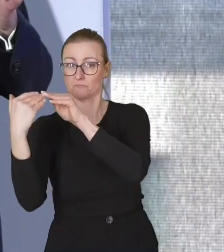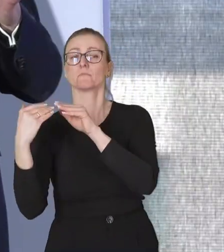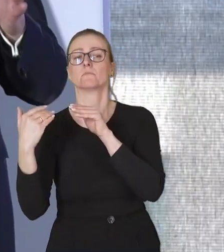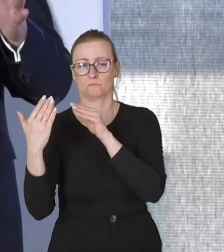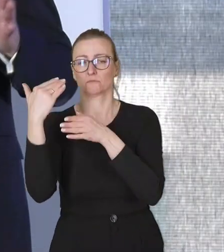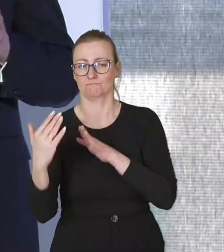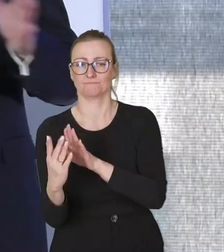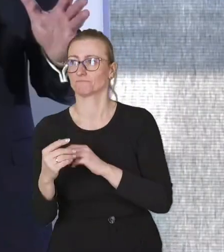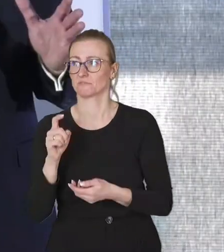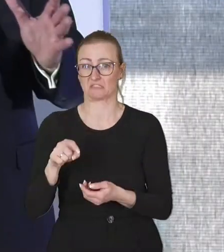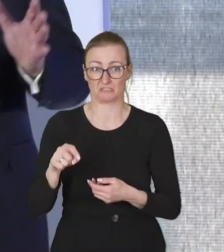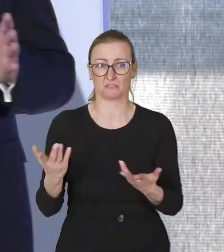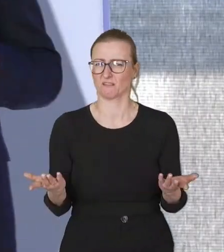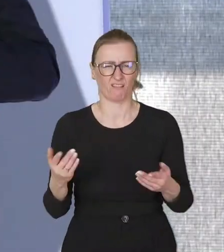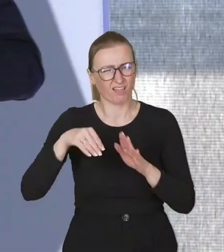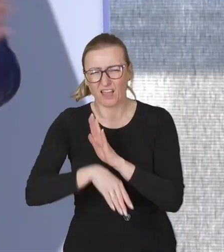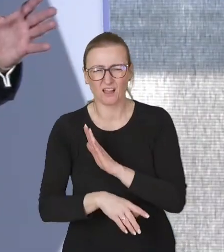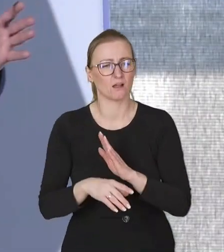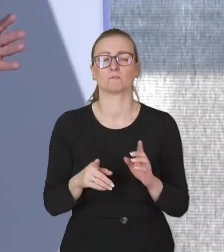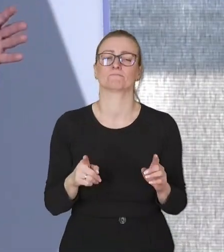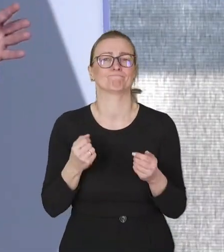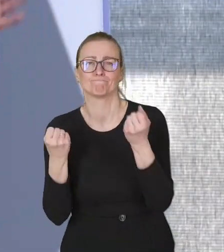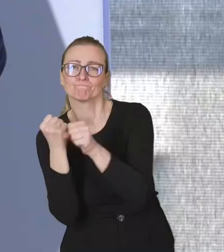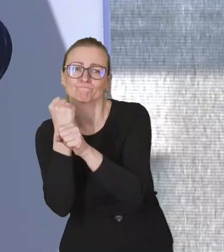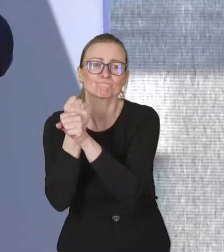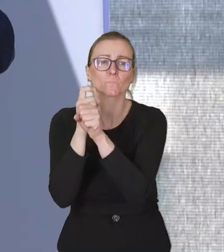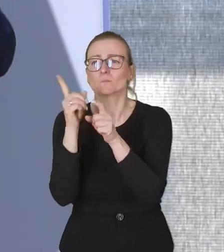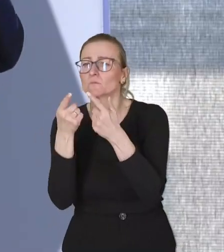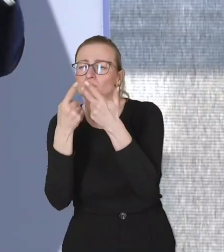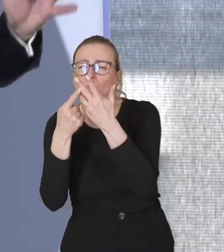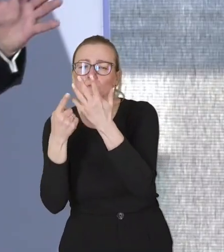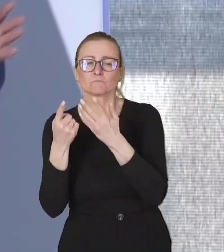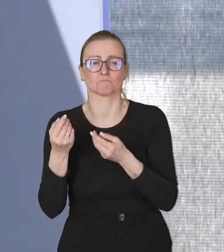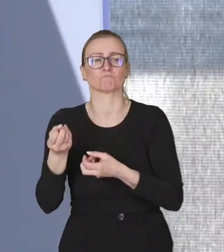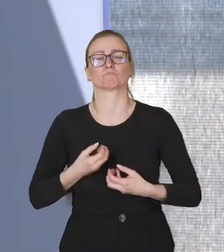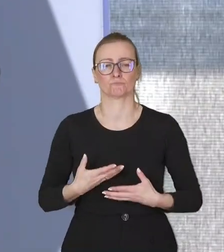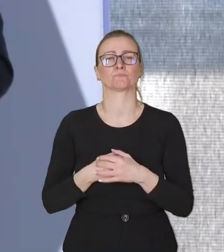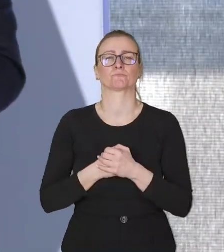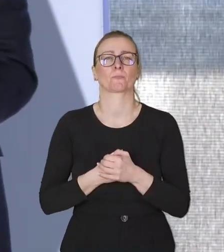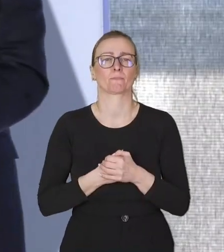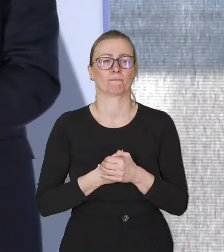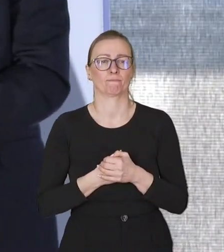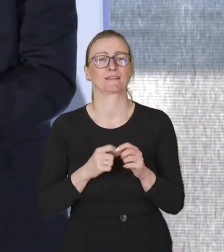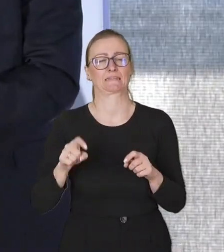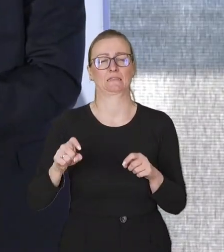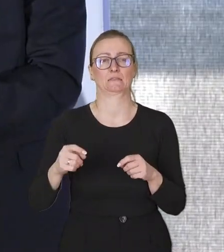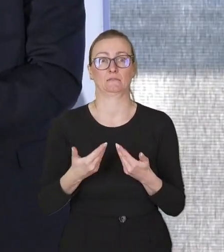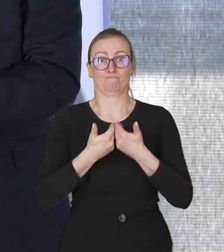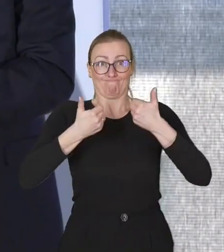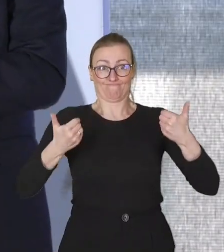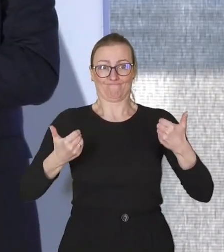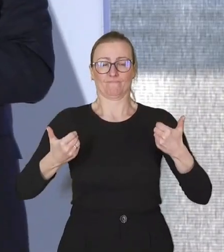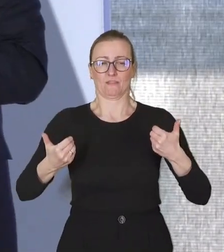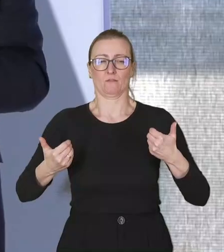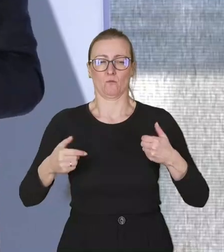the subject for the separate discussion, for the separate conference. So from this big issue, I want to focus the discussion today